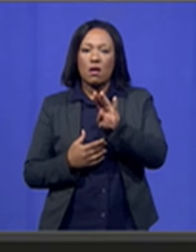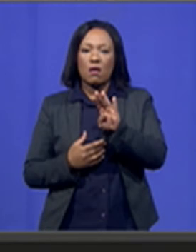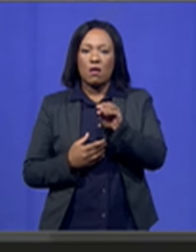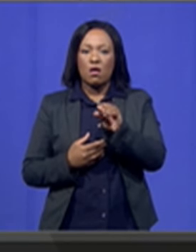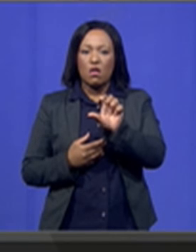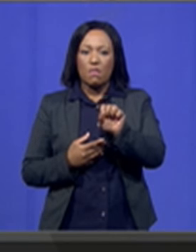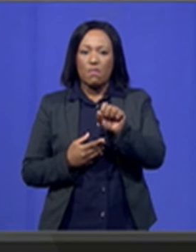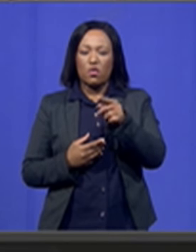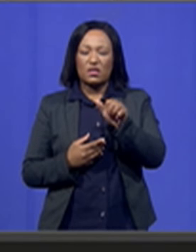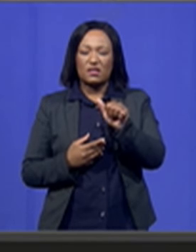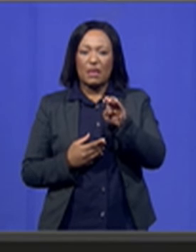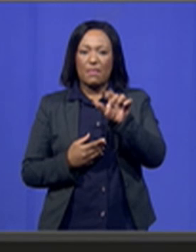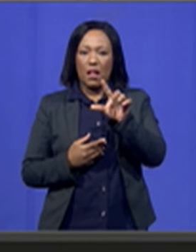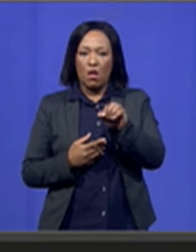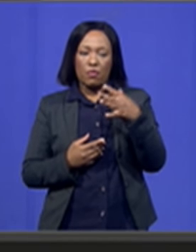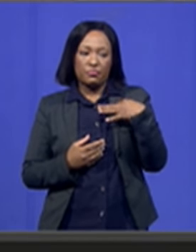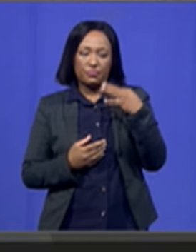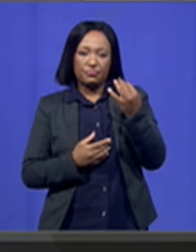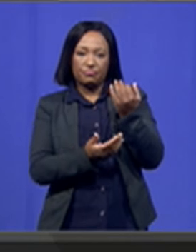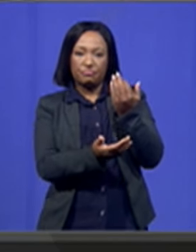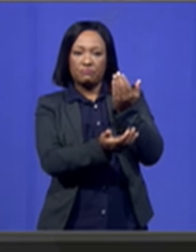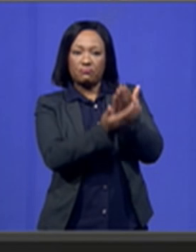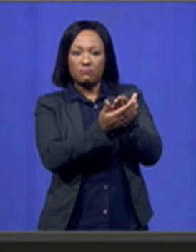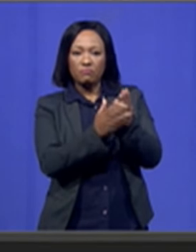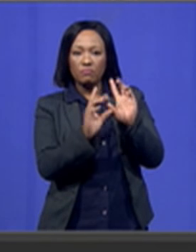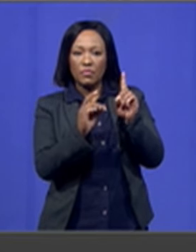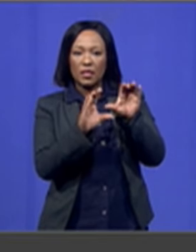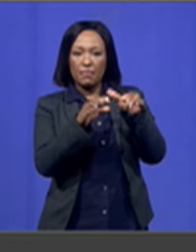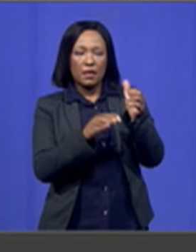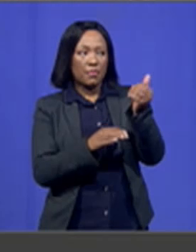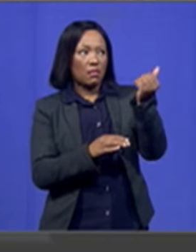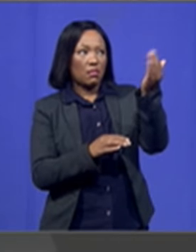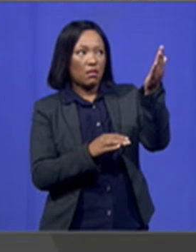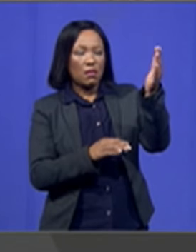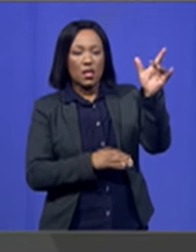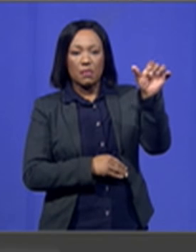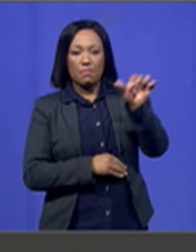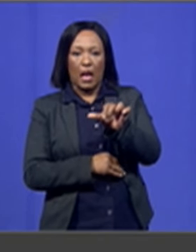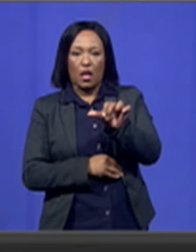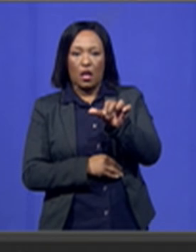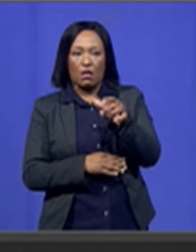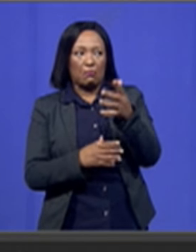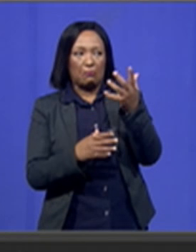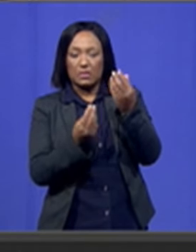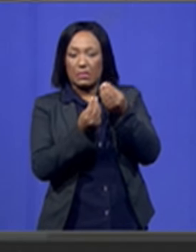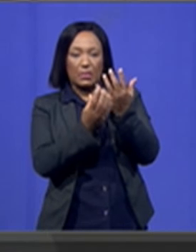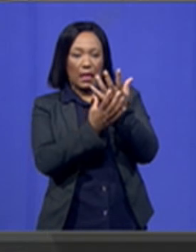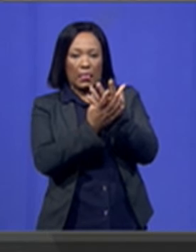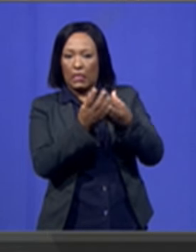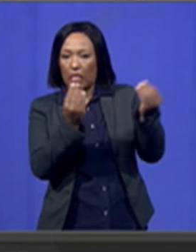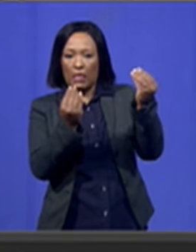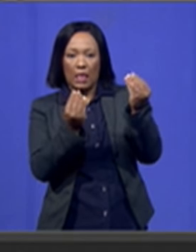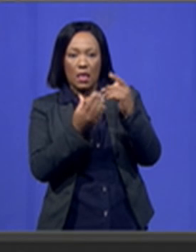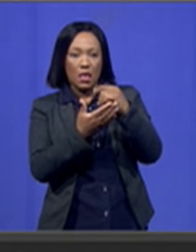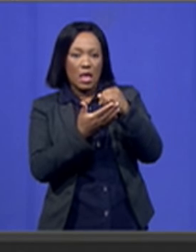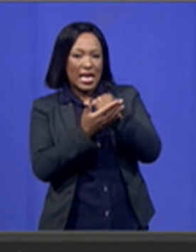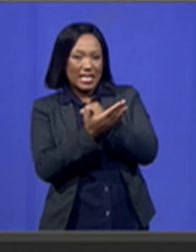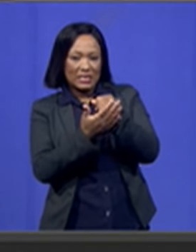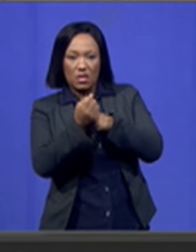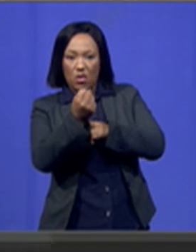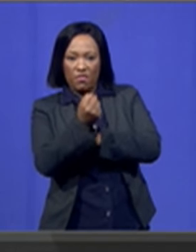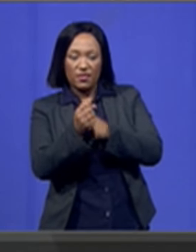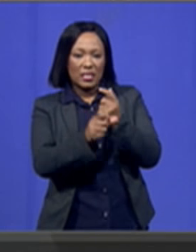di-application di ya lefapheng, ha di fihla lefapheng ba di a khutla ho di a nyamela pakeng tsa ofisi ya mo registrar le ofisi